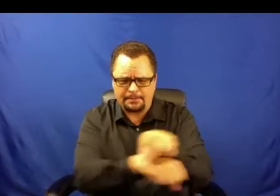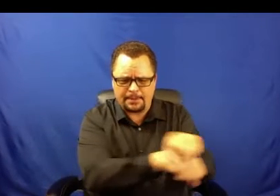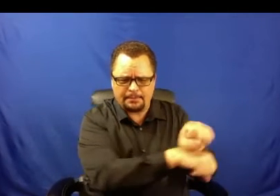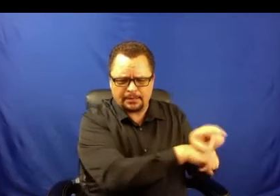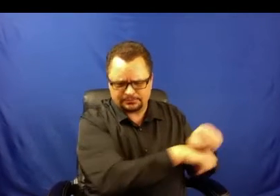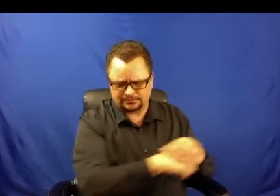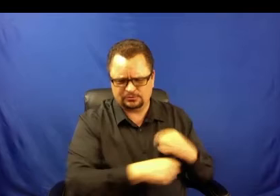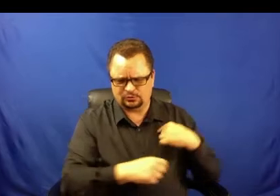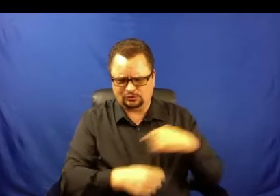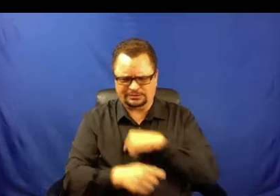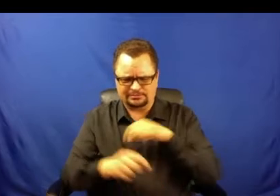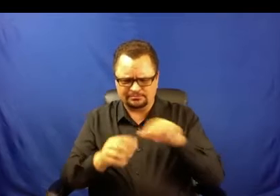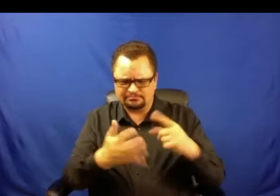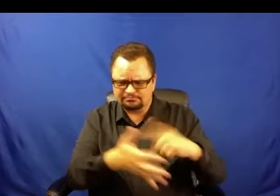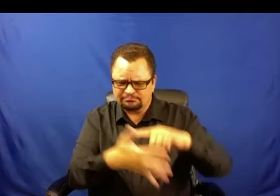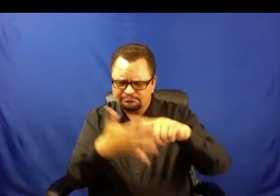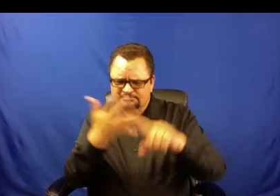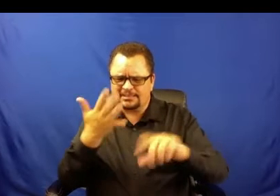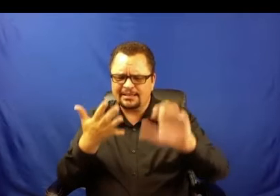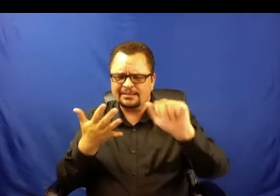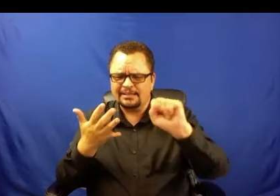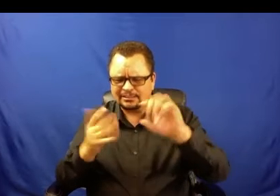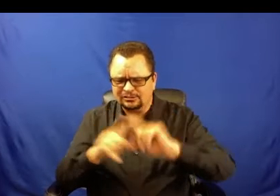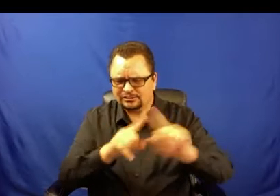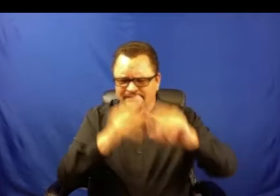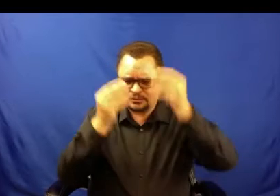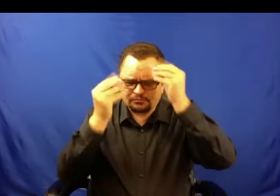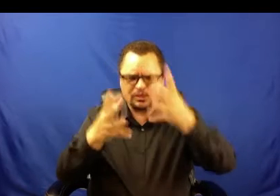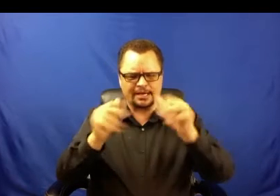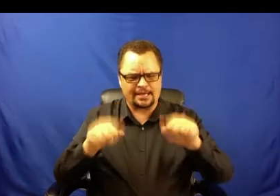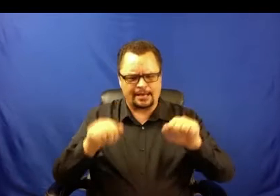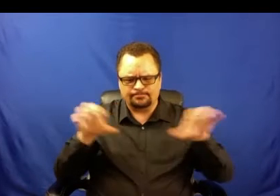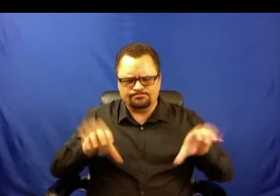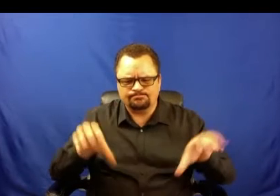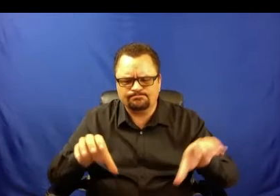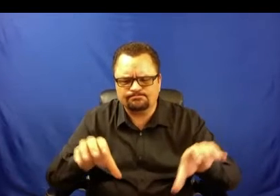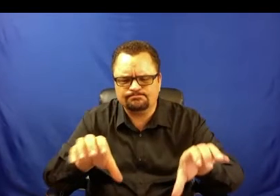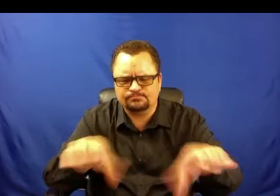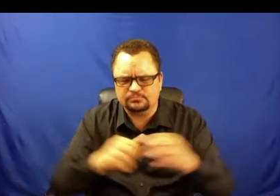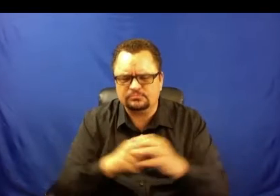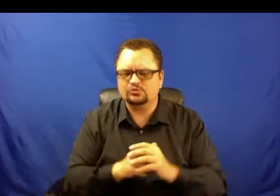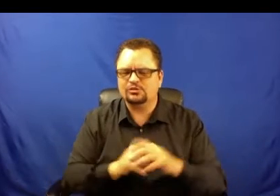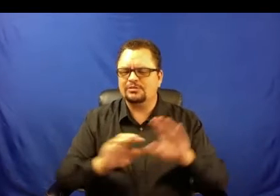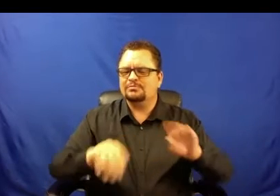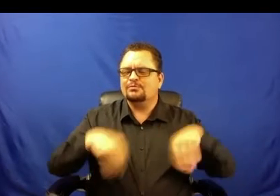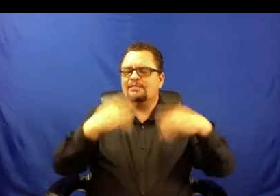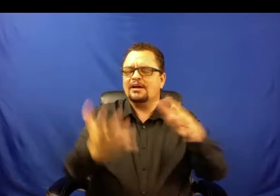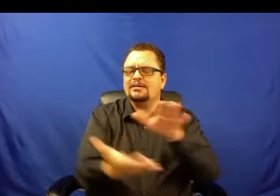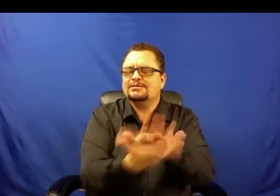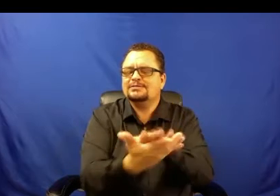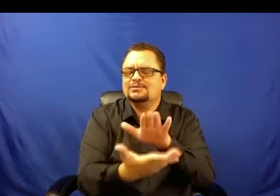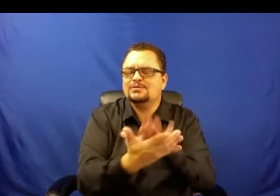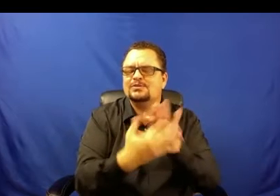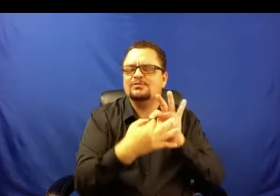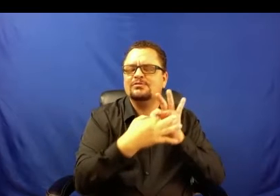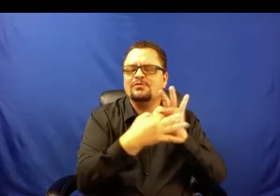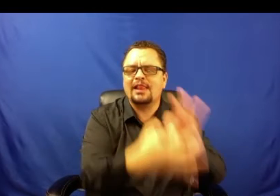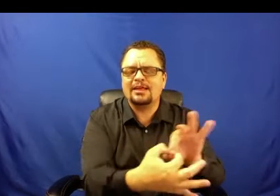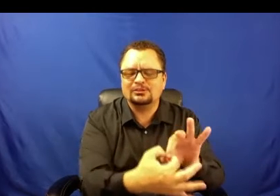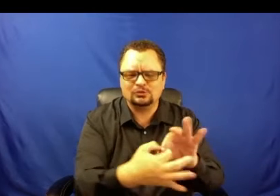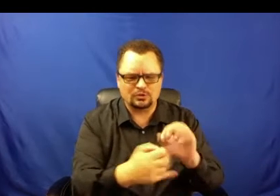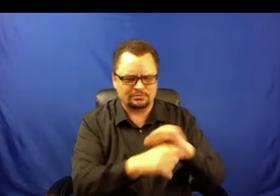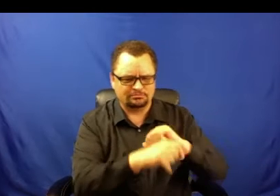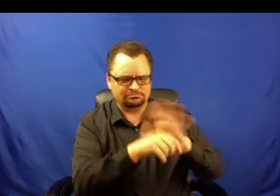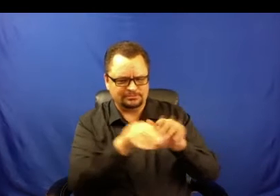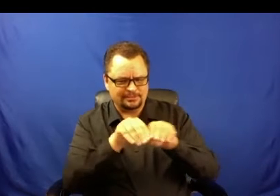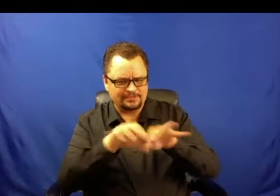Again, we provide schools with relevant outbreak data and any guidance that they need in order to do their job